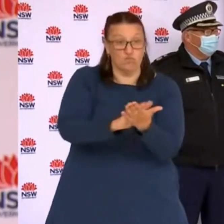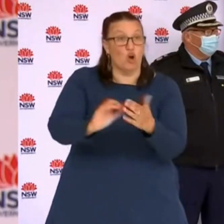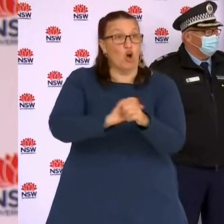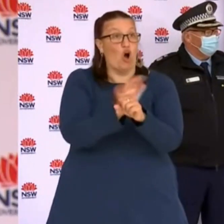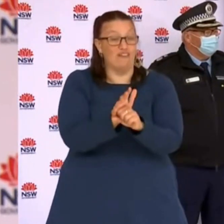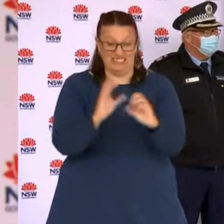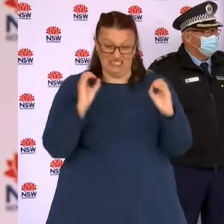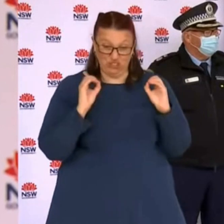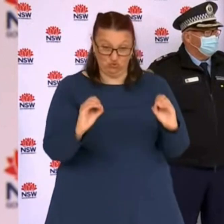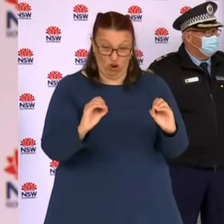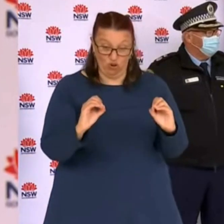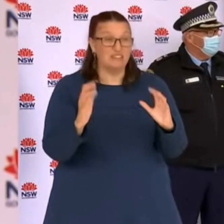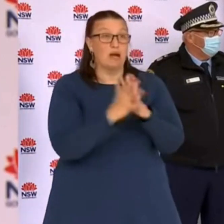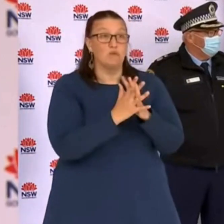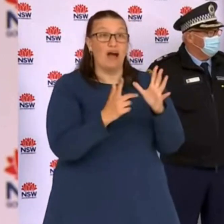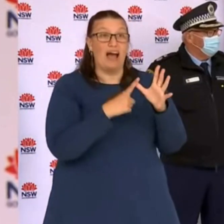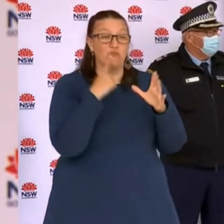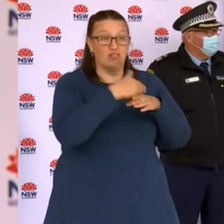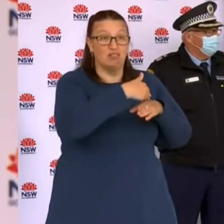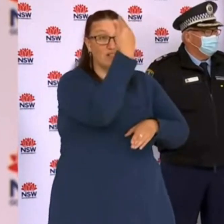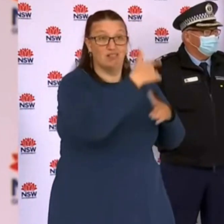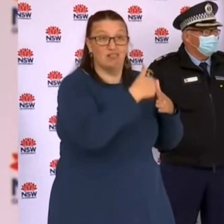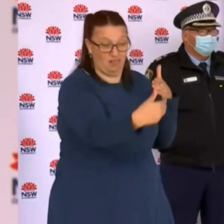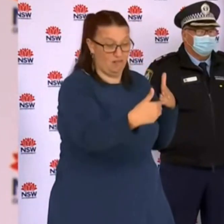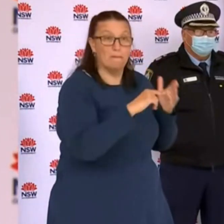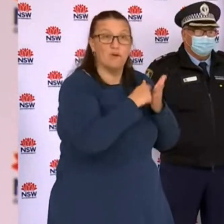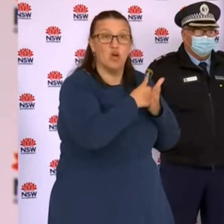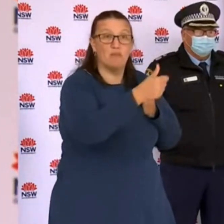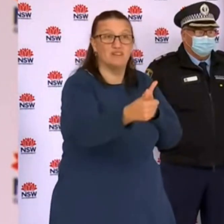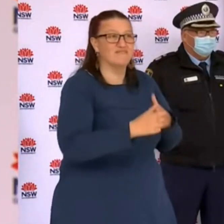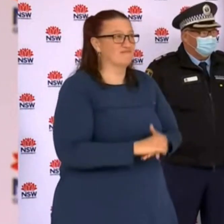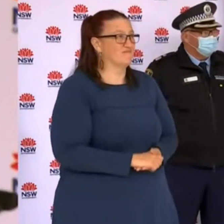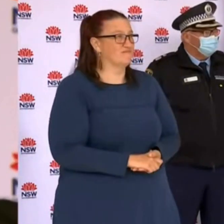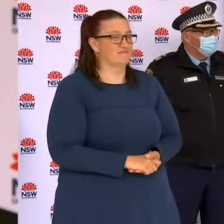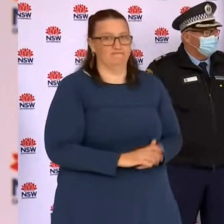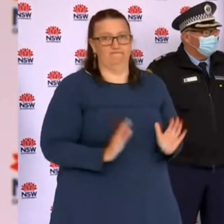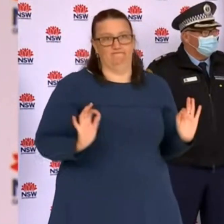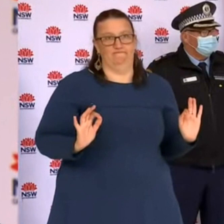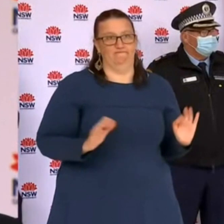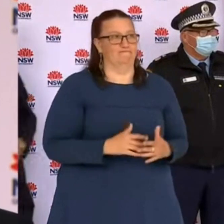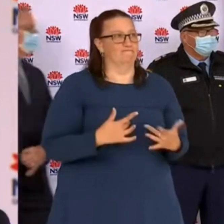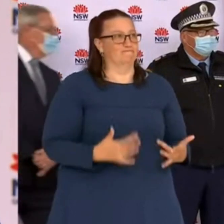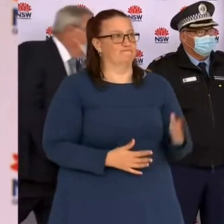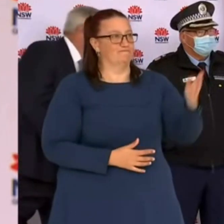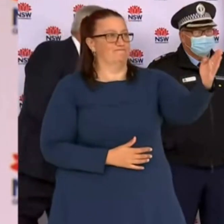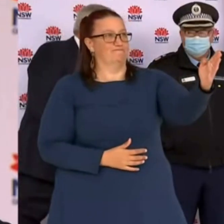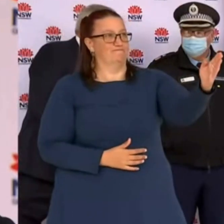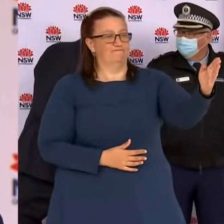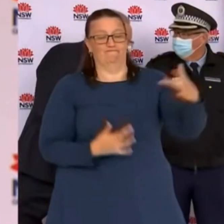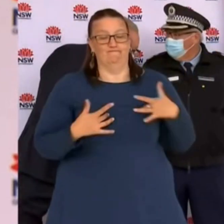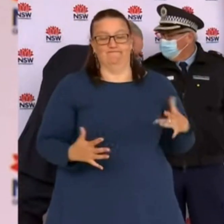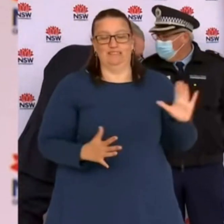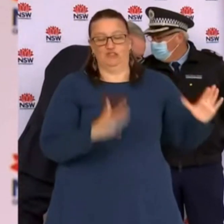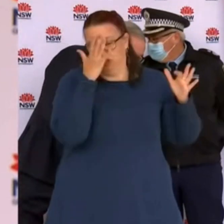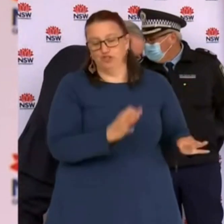your response to that? Oh, at least it's consistent. Your comments about that. Oh, sorry, who hasn't asked a question? Premier, Yeah. What would you say to people who